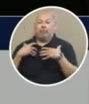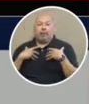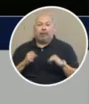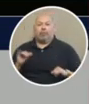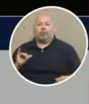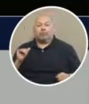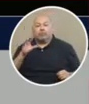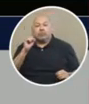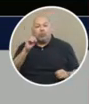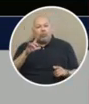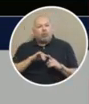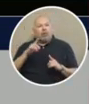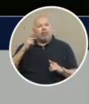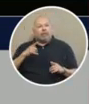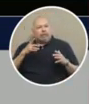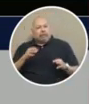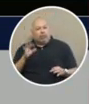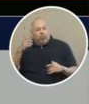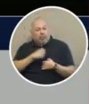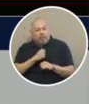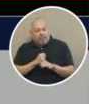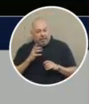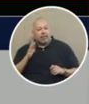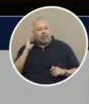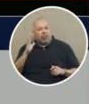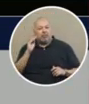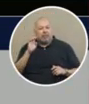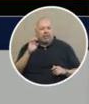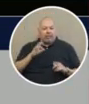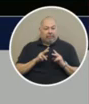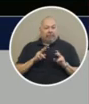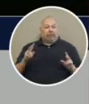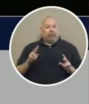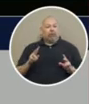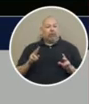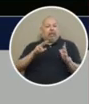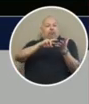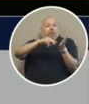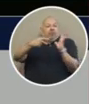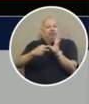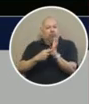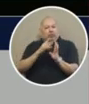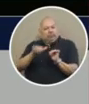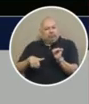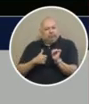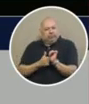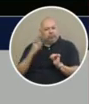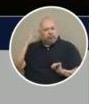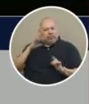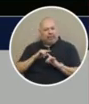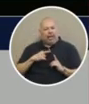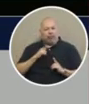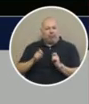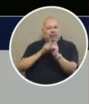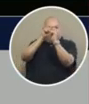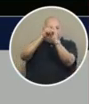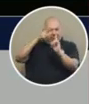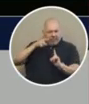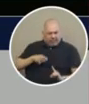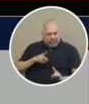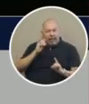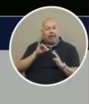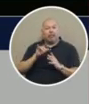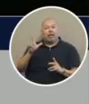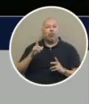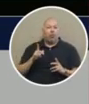well. So the decisions we'll be making will be very deliberate and will be precise, and